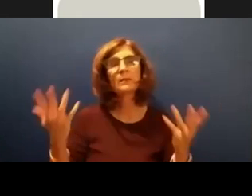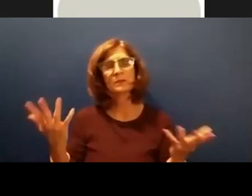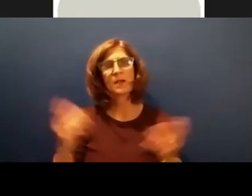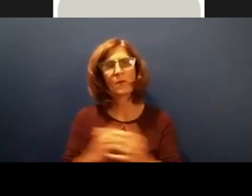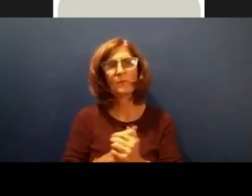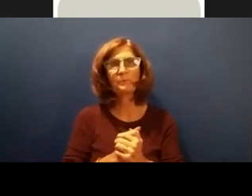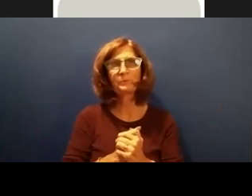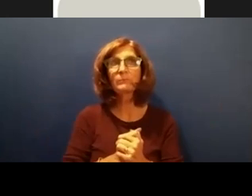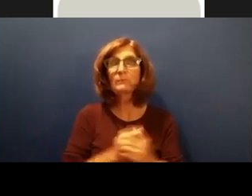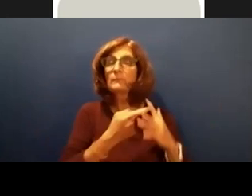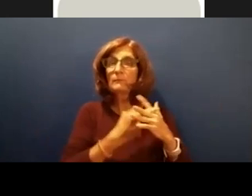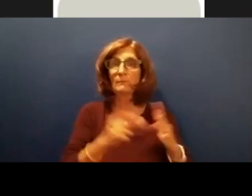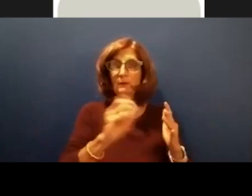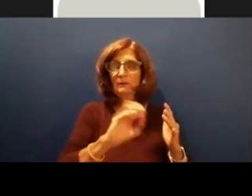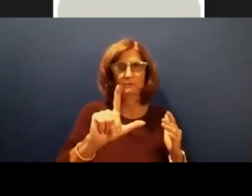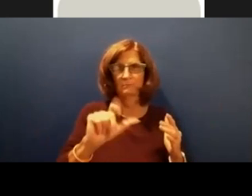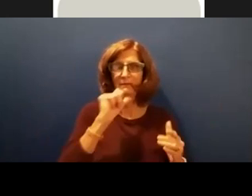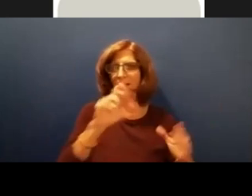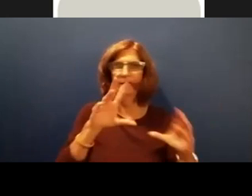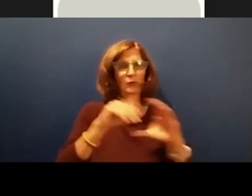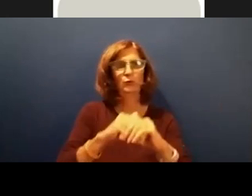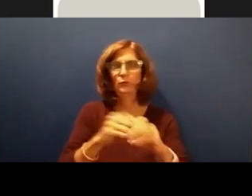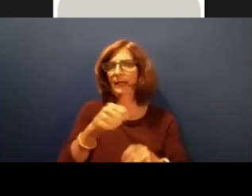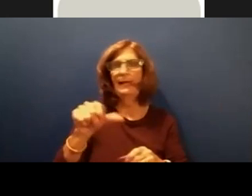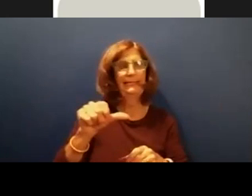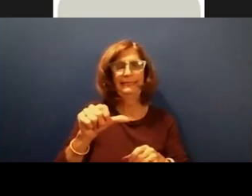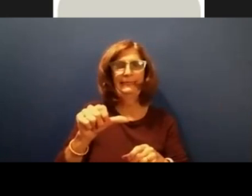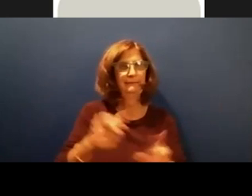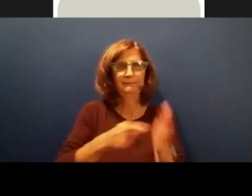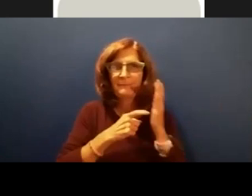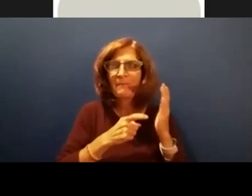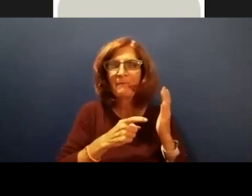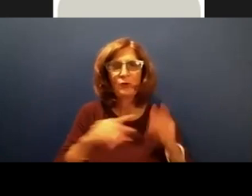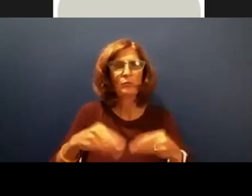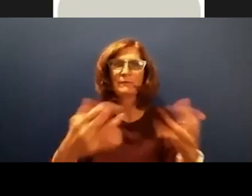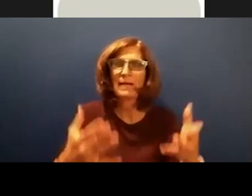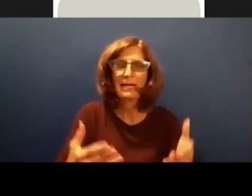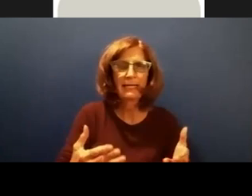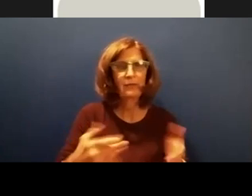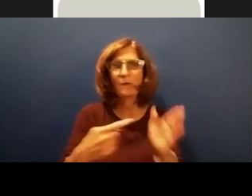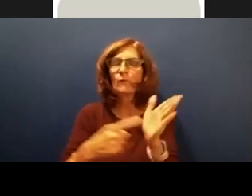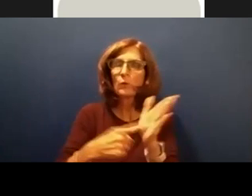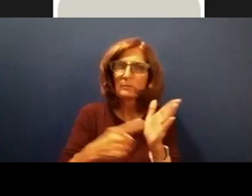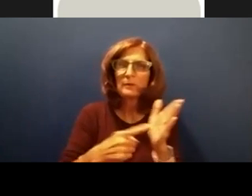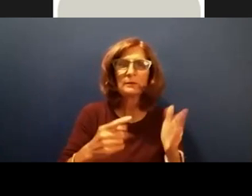And that original deal didn't include any obligation to provide affordable retail space or to do park